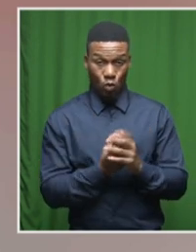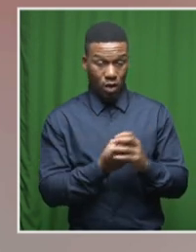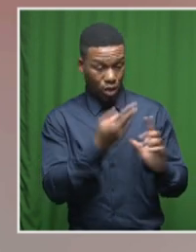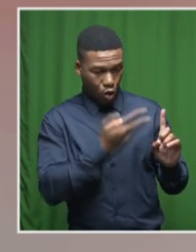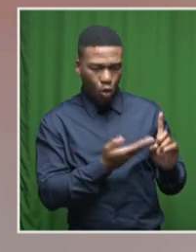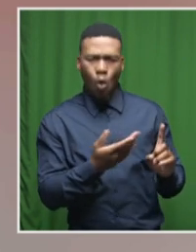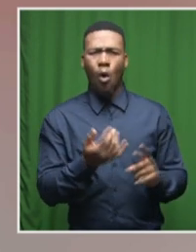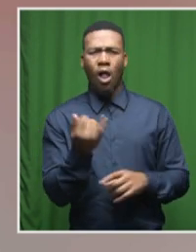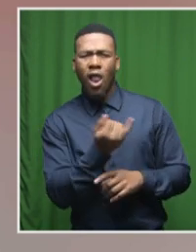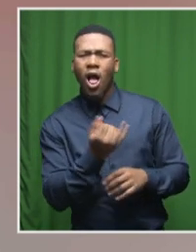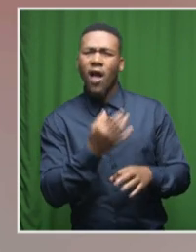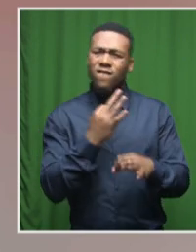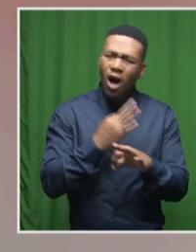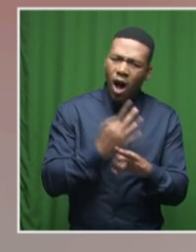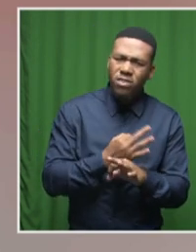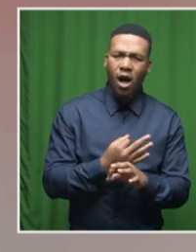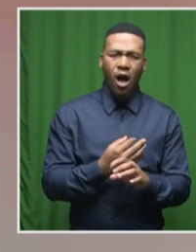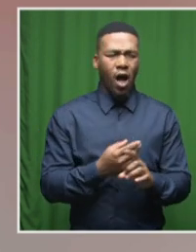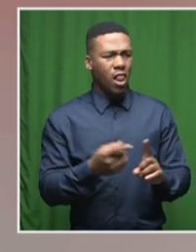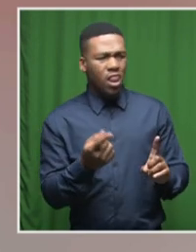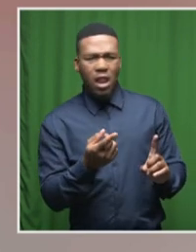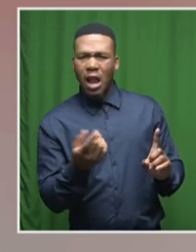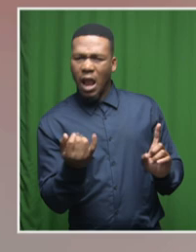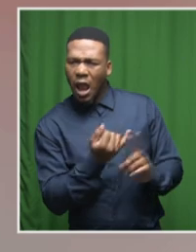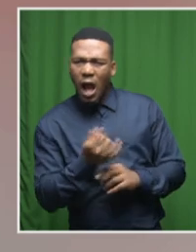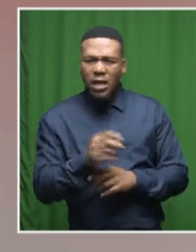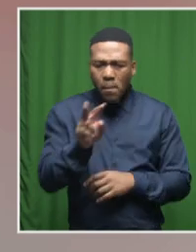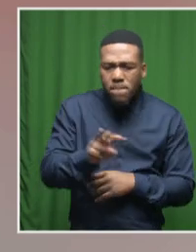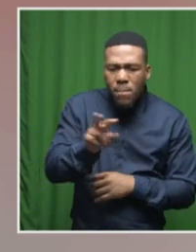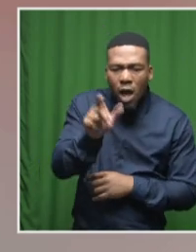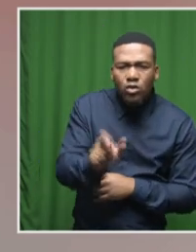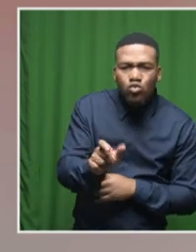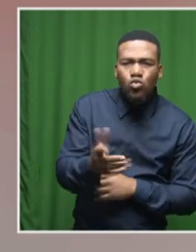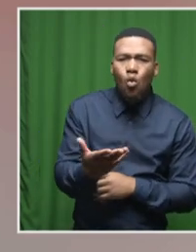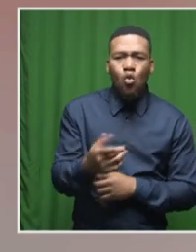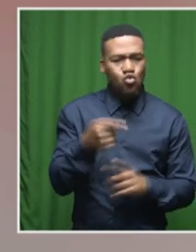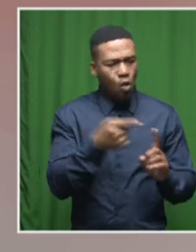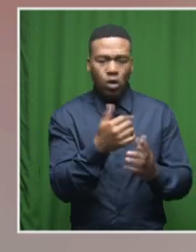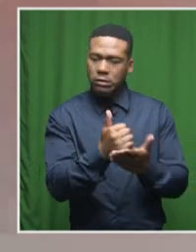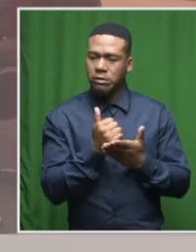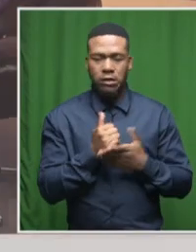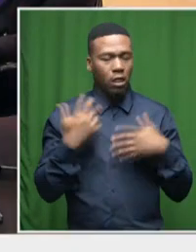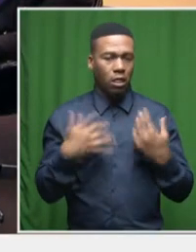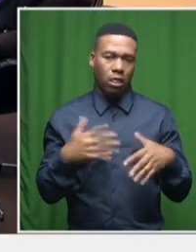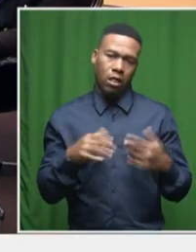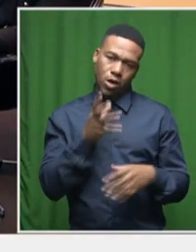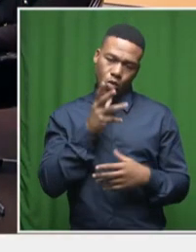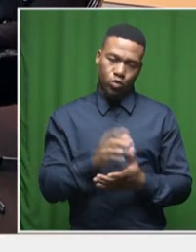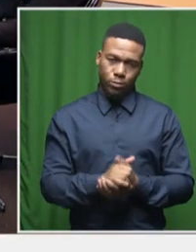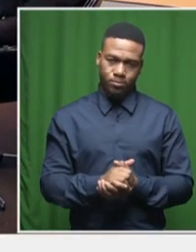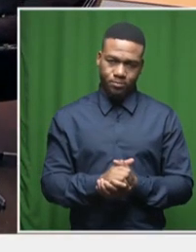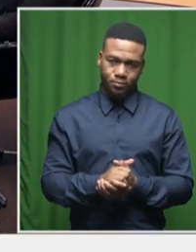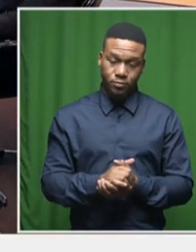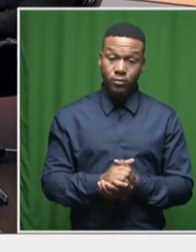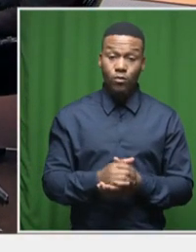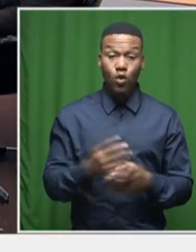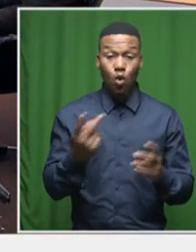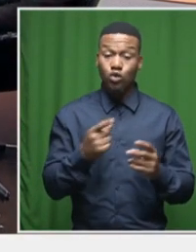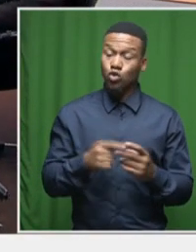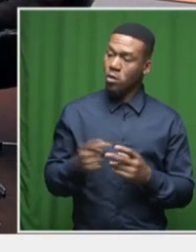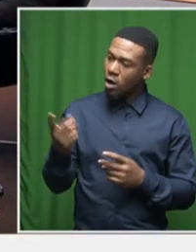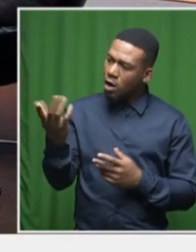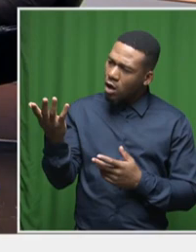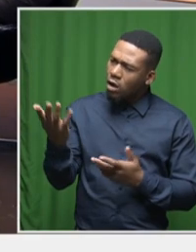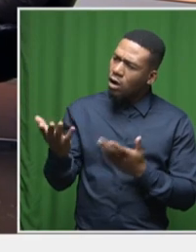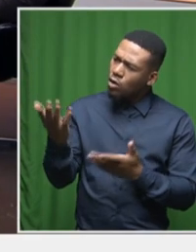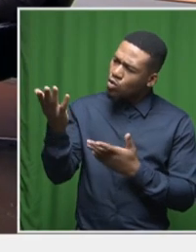father and as a mentor, he's been quite helpful in this project. Yeah. All right. Now, Sizani, let me also bring you in. So what does it mean for